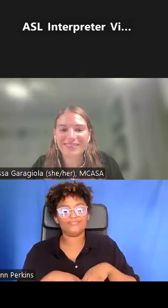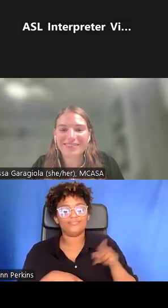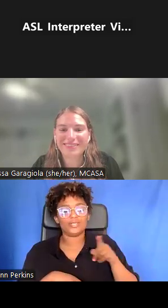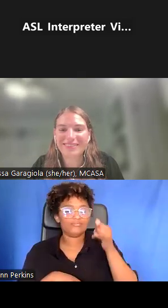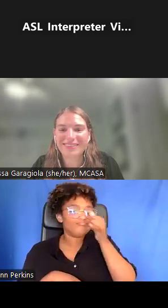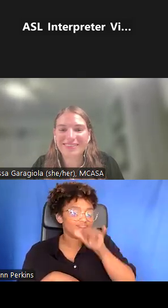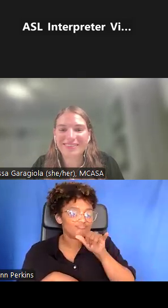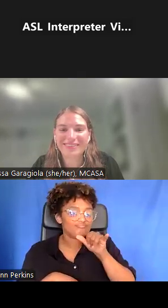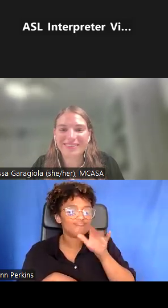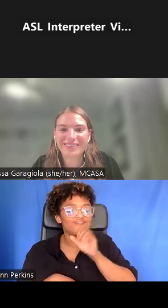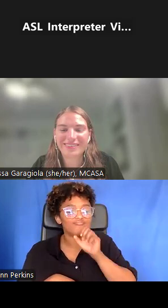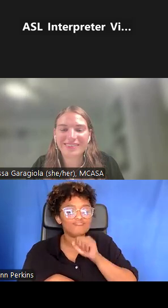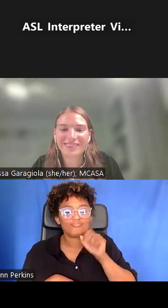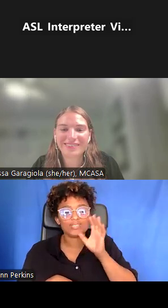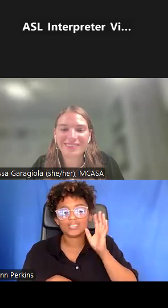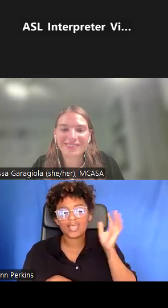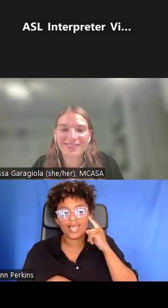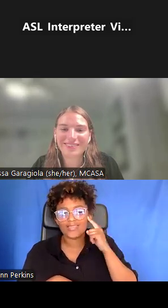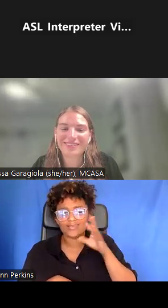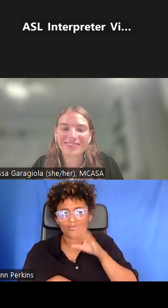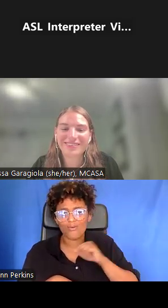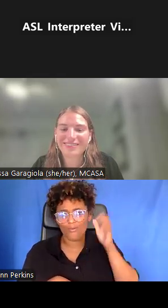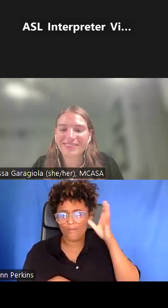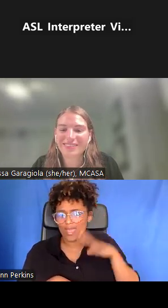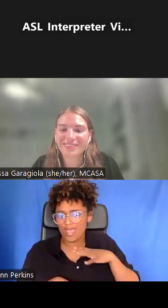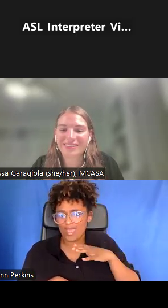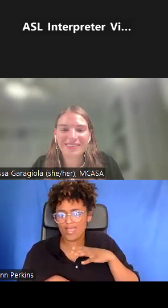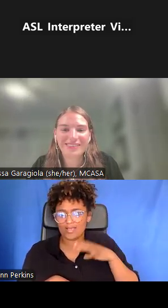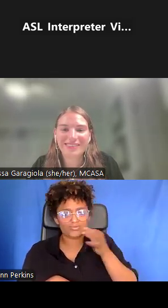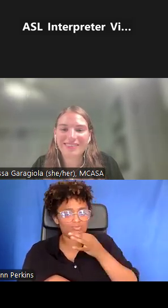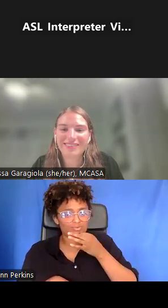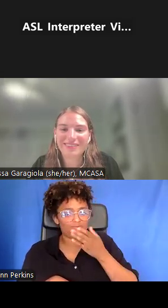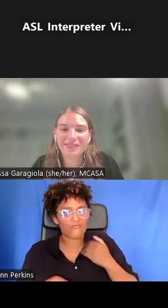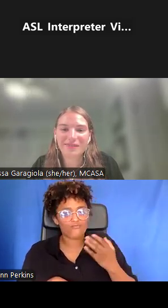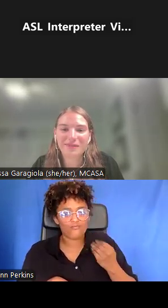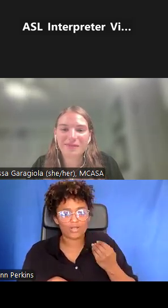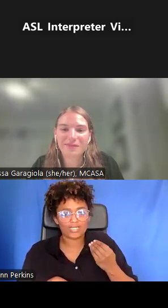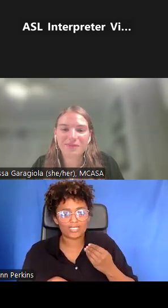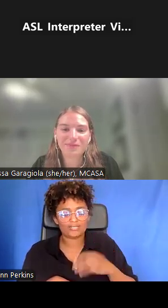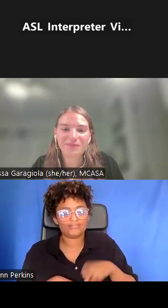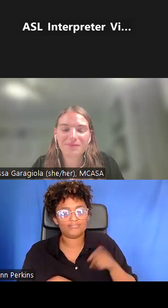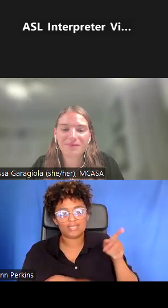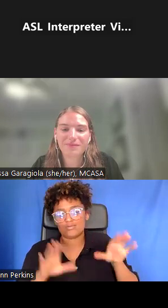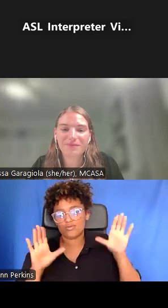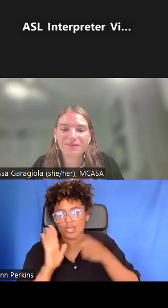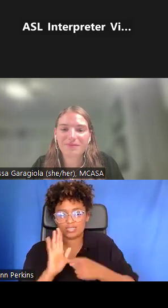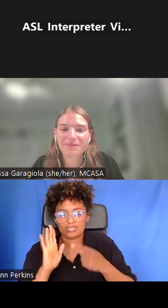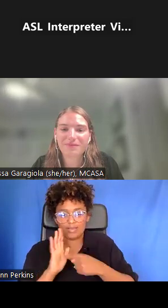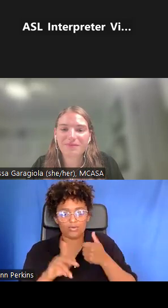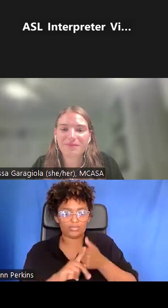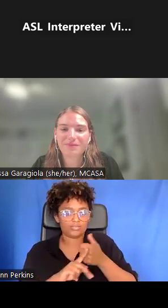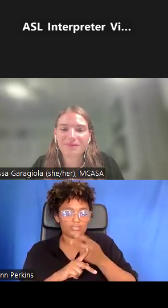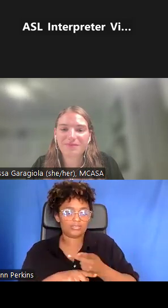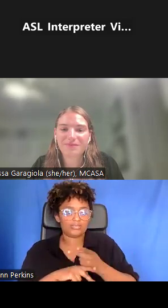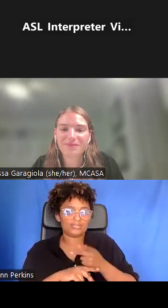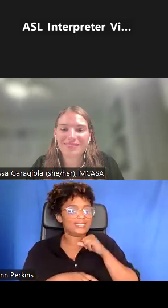He's an old man at this point. I think he's almost 14. And he is a great example of self-care. He's not afraid to ask what he